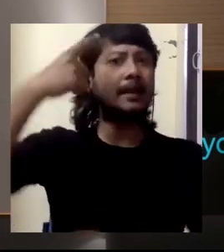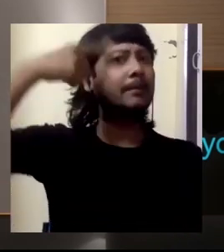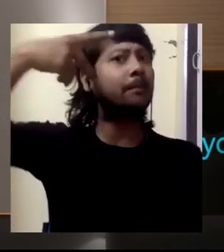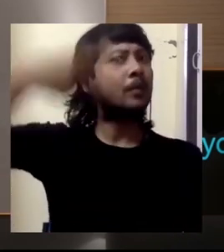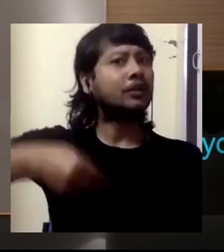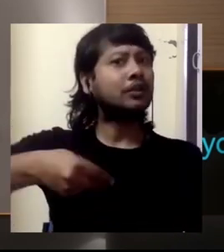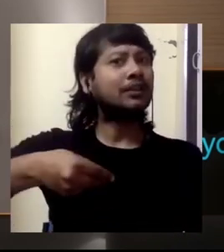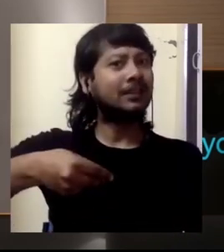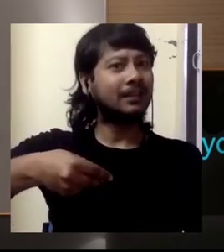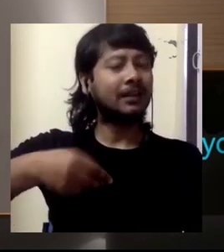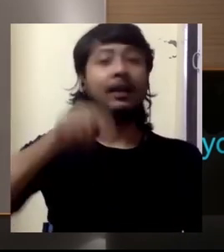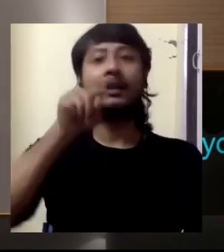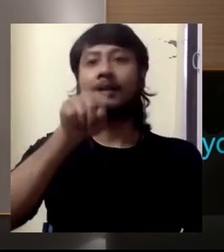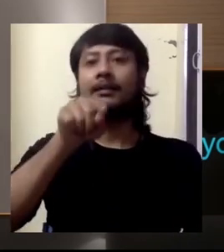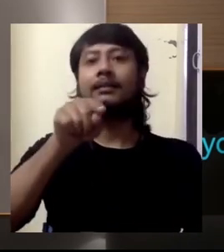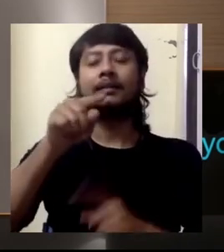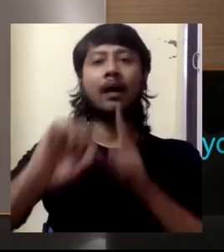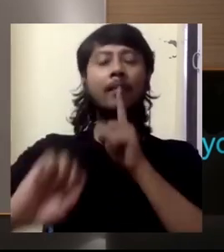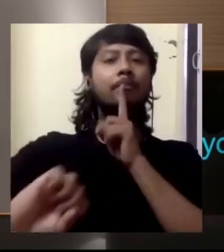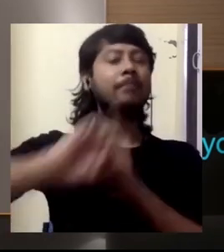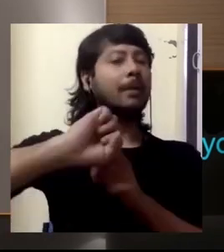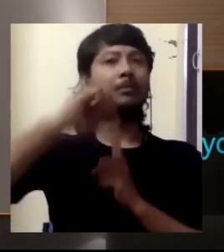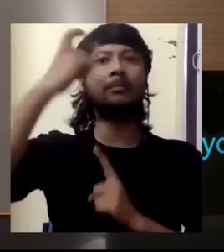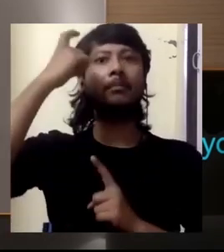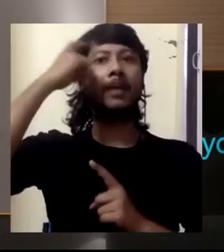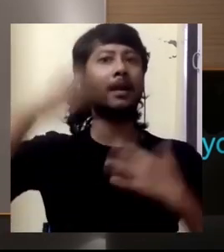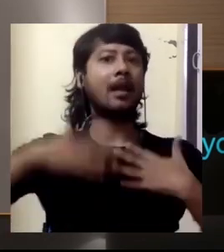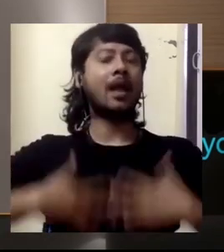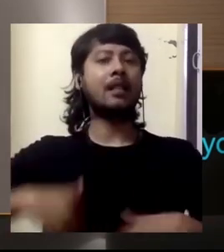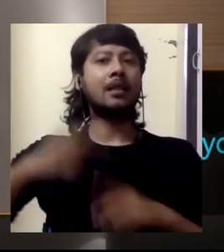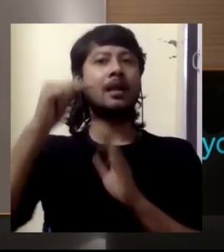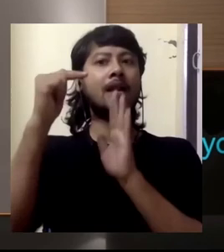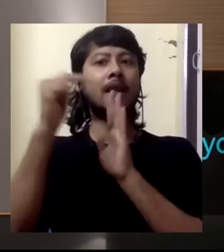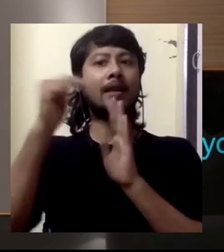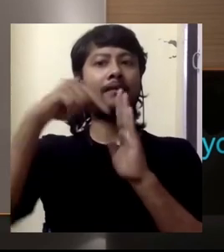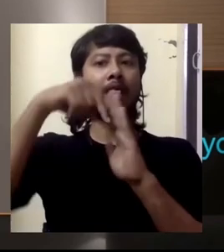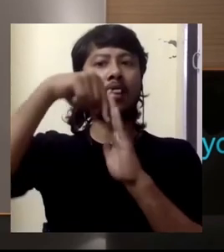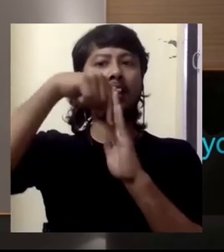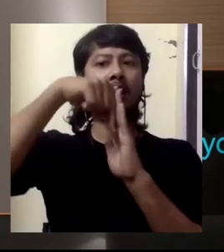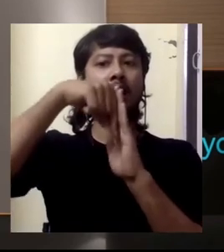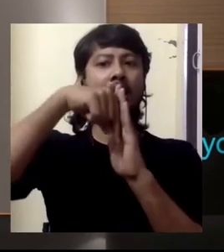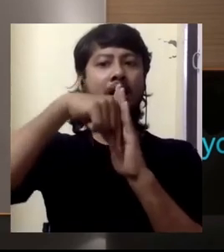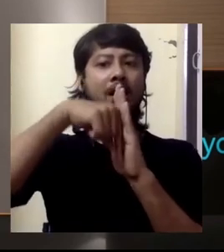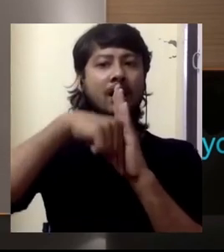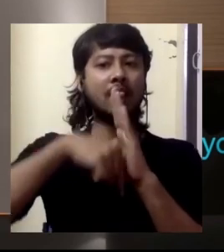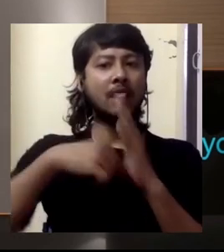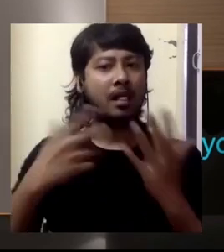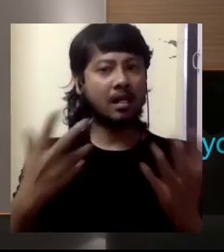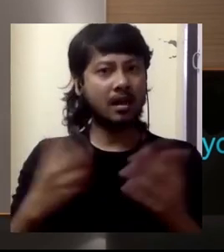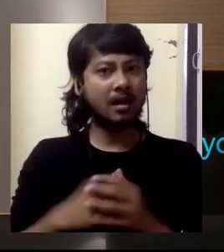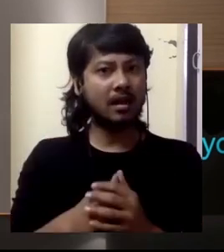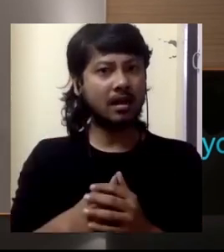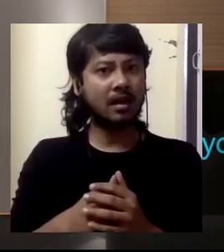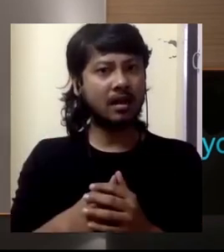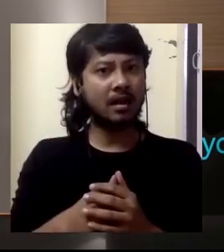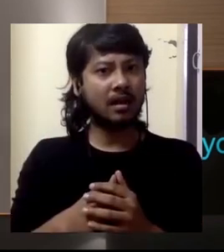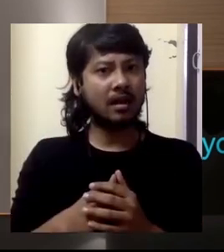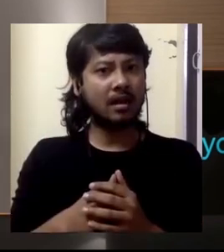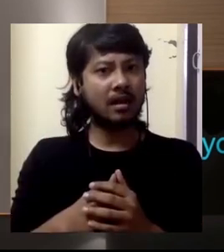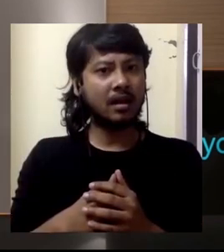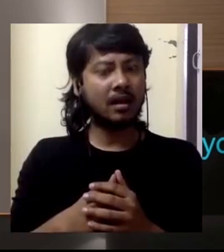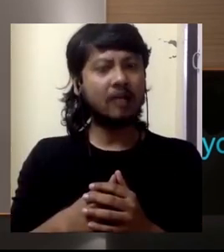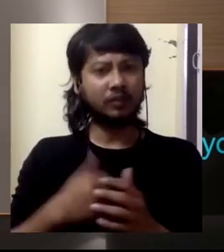health overlap. And we've all been through them in some way or the other, either directly or within 1 or 2 degrees of